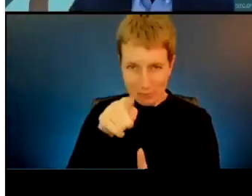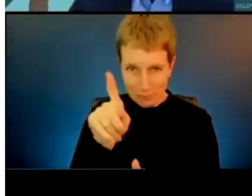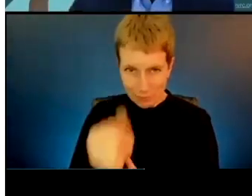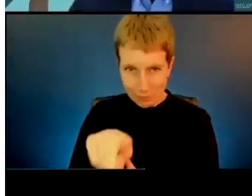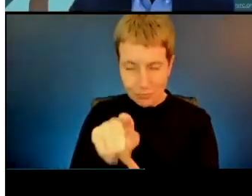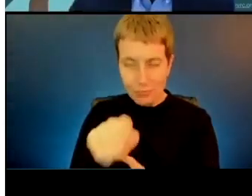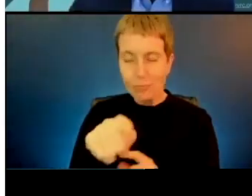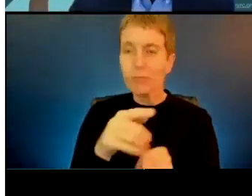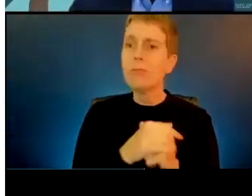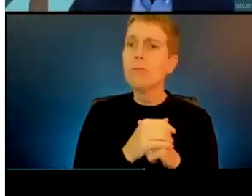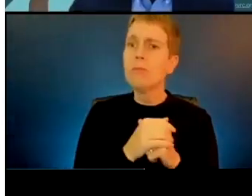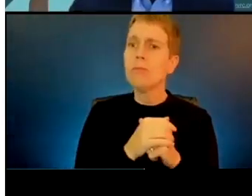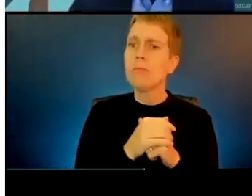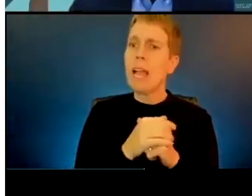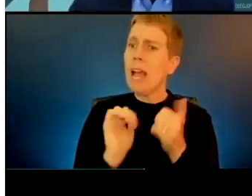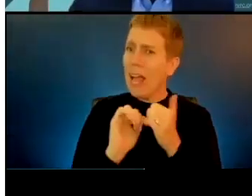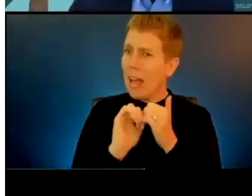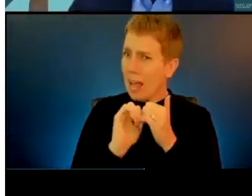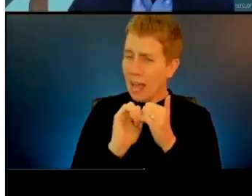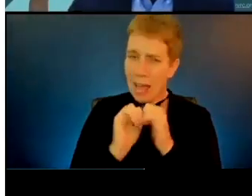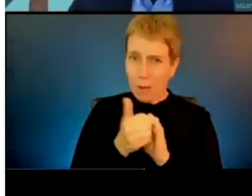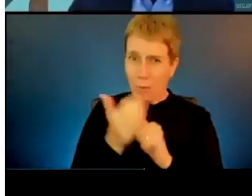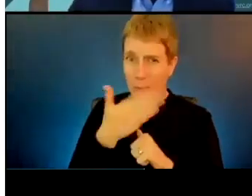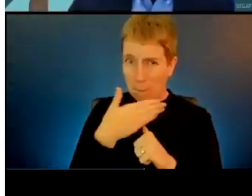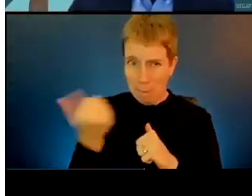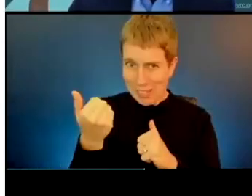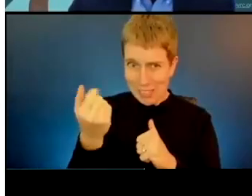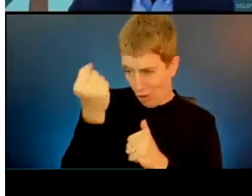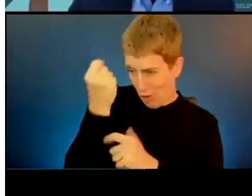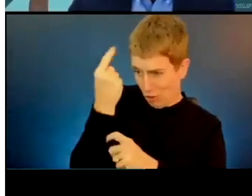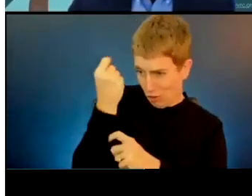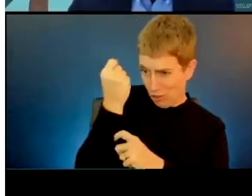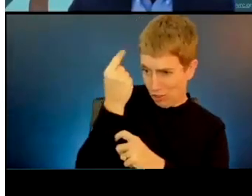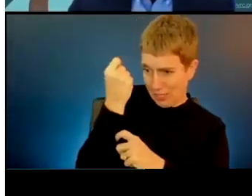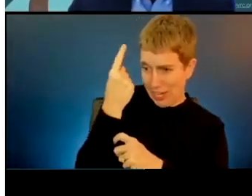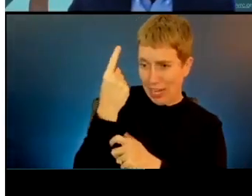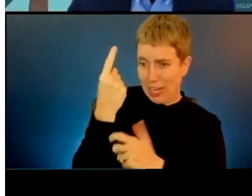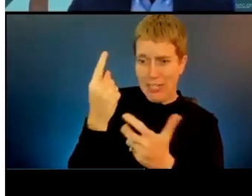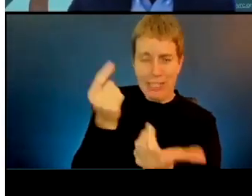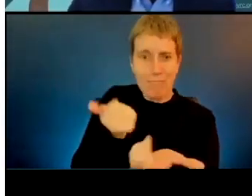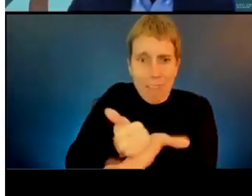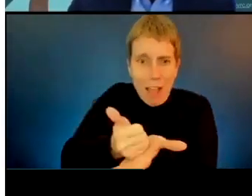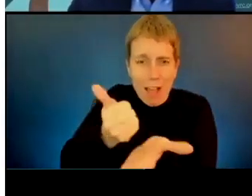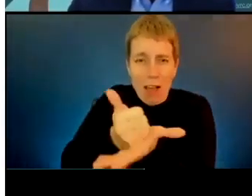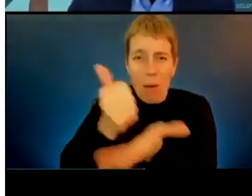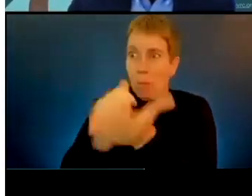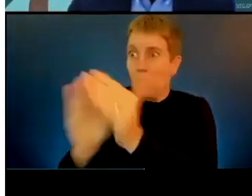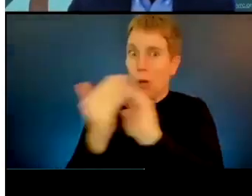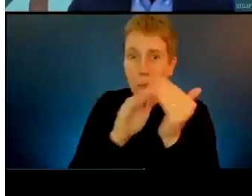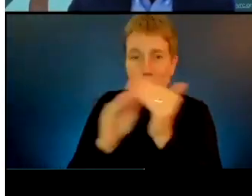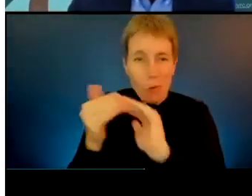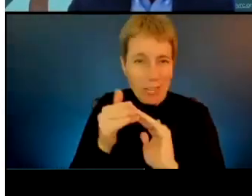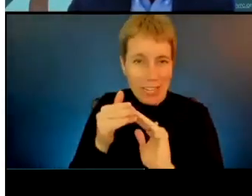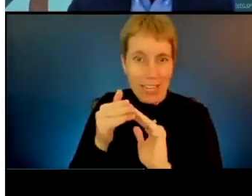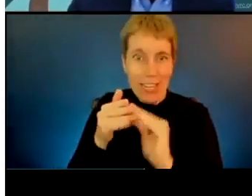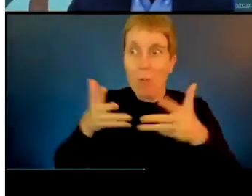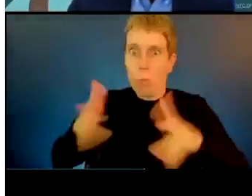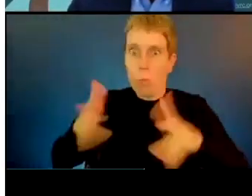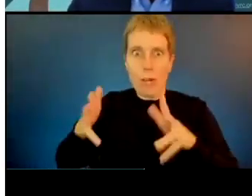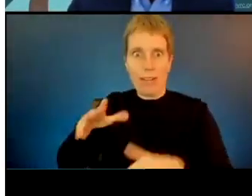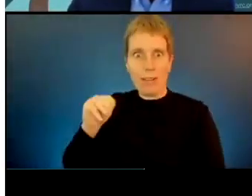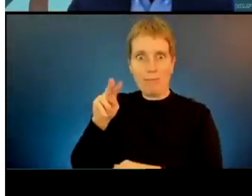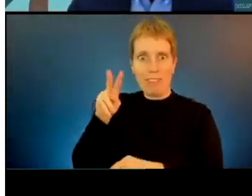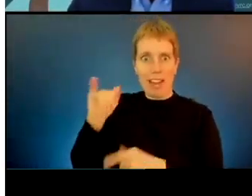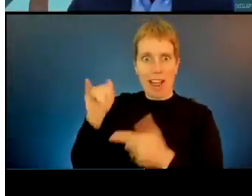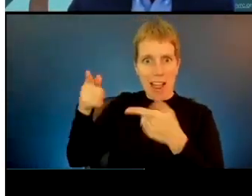and address the needs of community members after an MVI occurs? And how can we tailor support and services